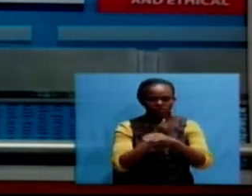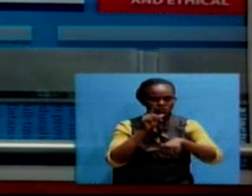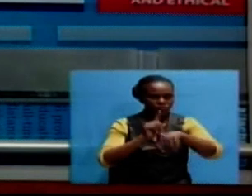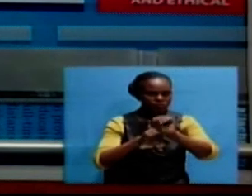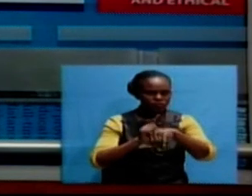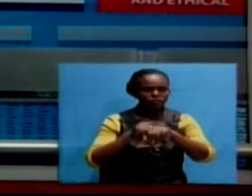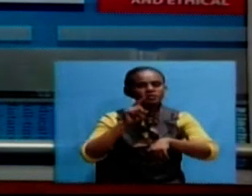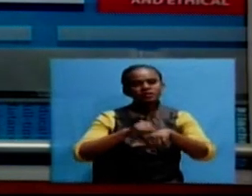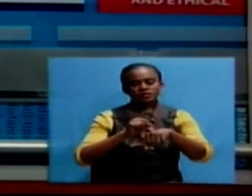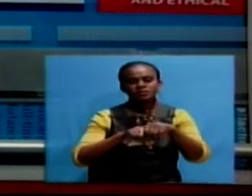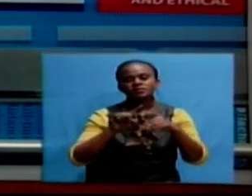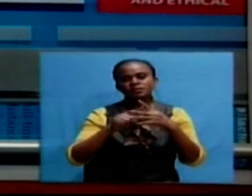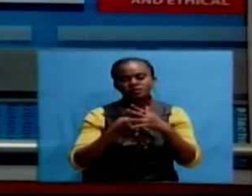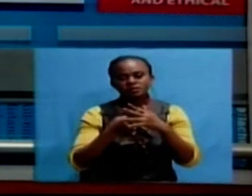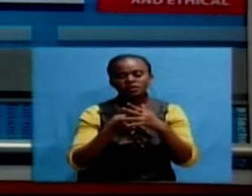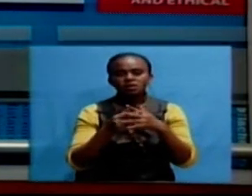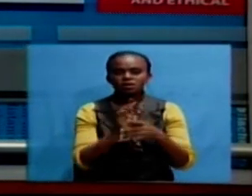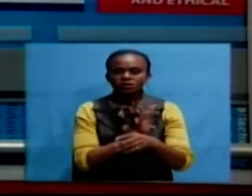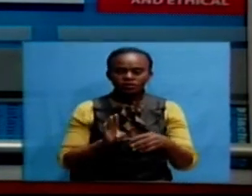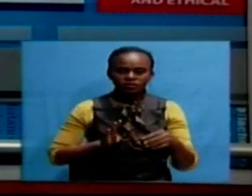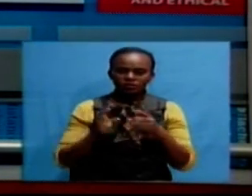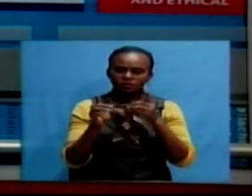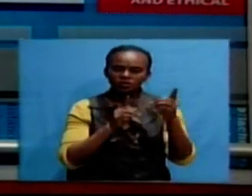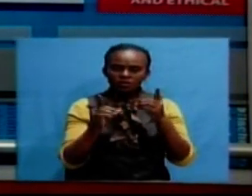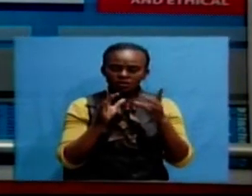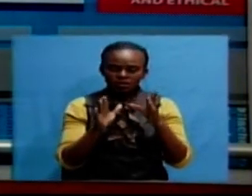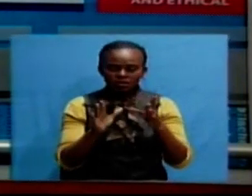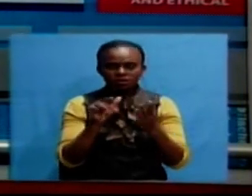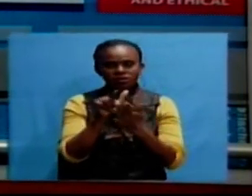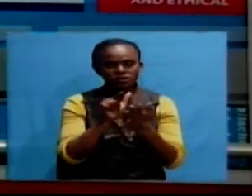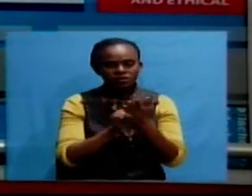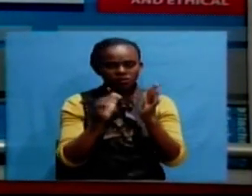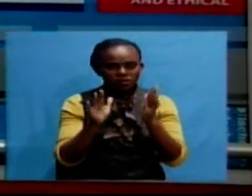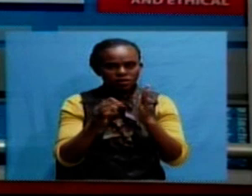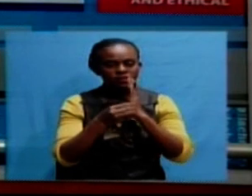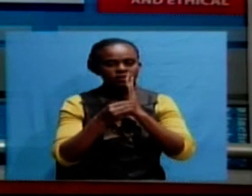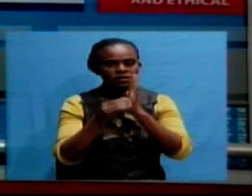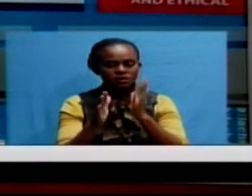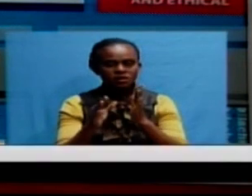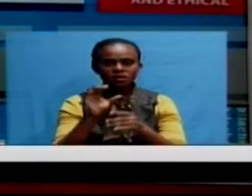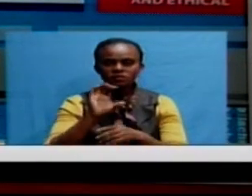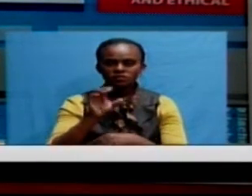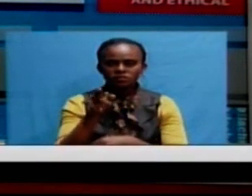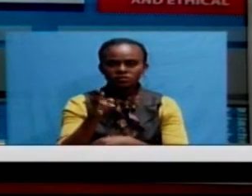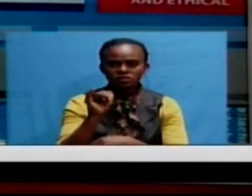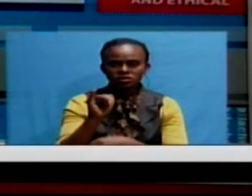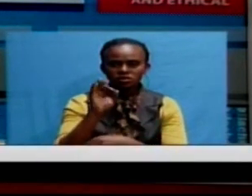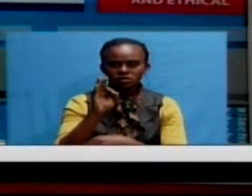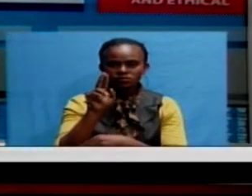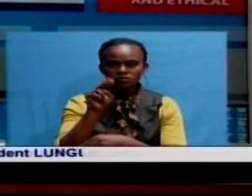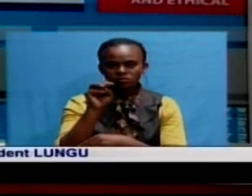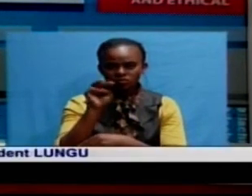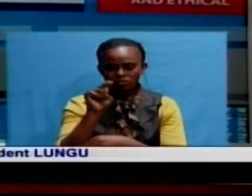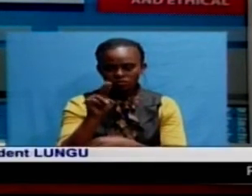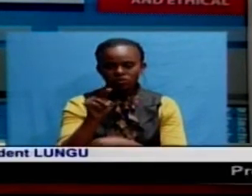season starts. The interim board of directors is headed by lawyer Chifumubanda, with Andrew Mshimbwe as the secretary. This is according to